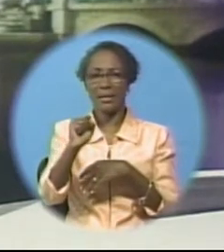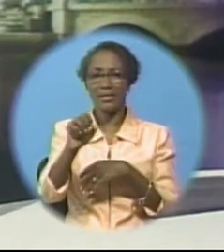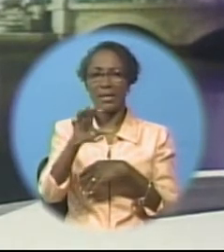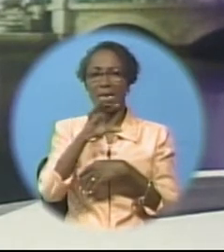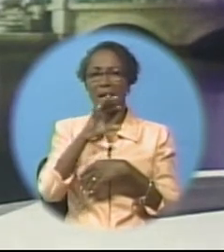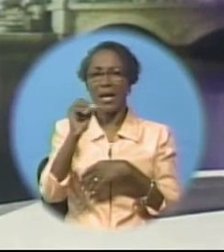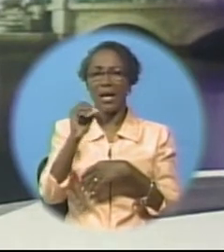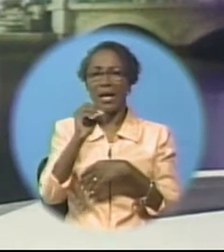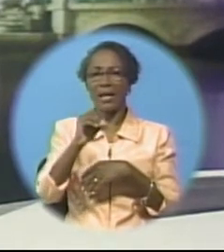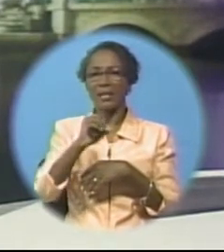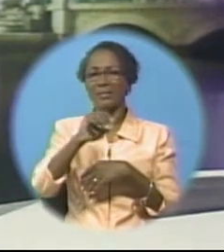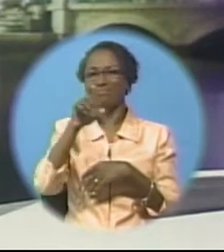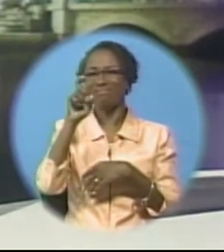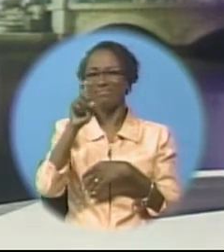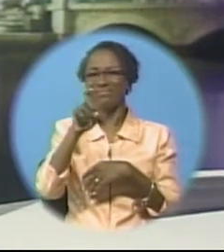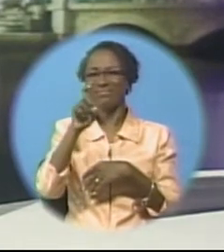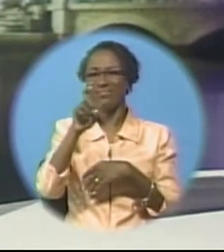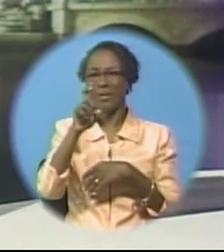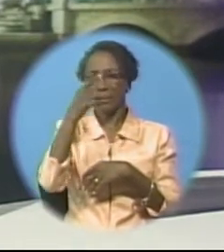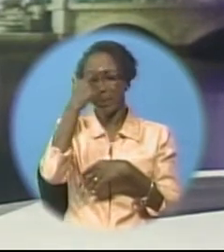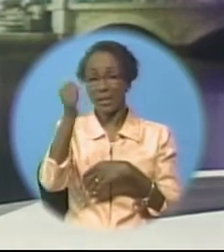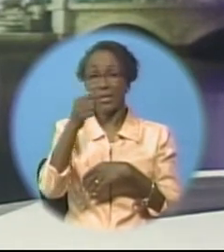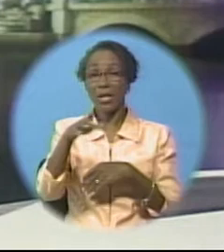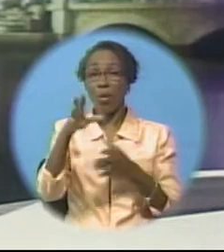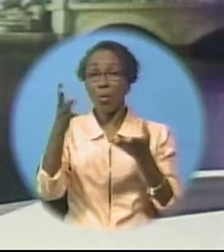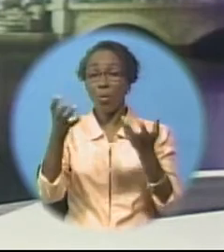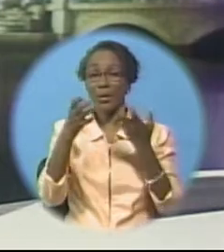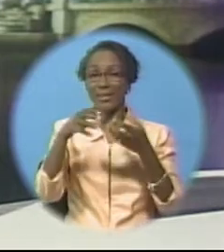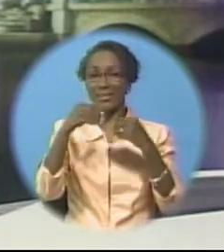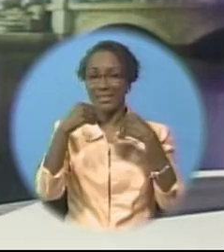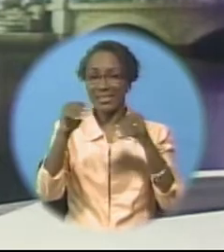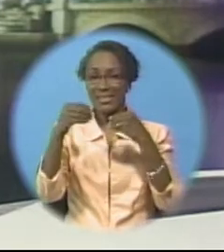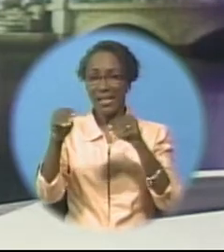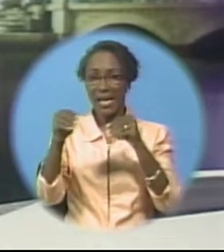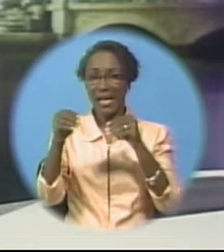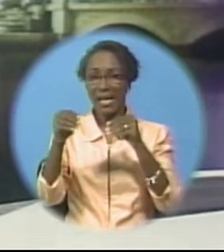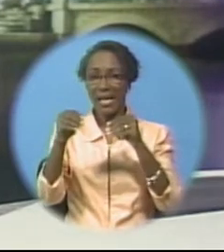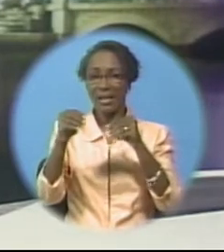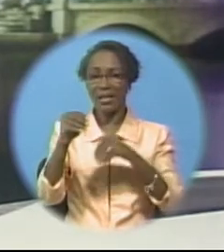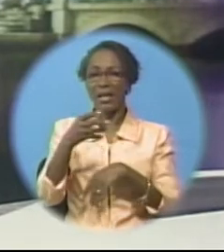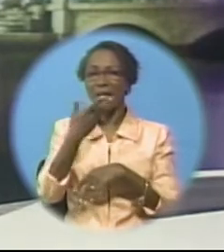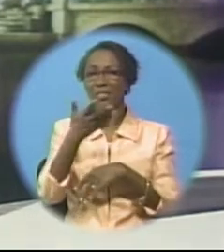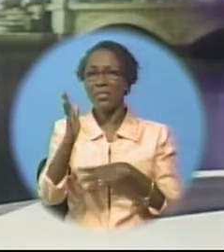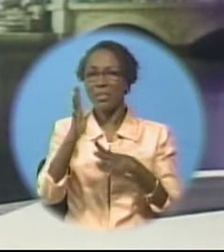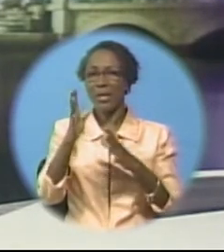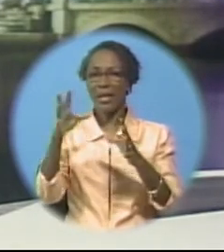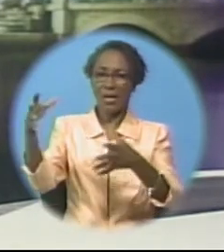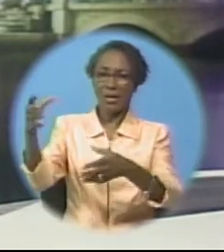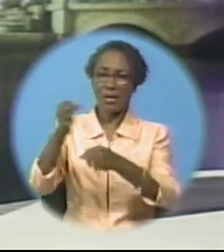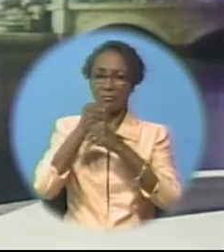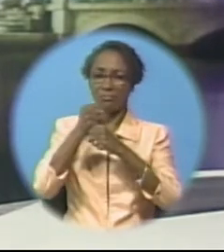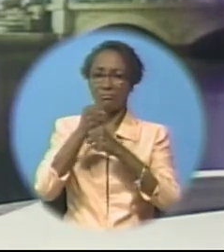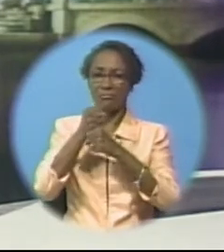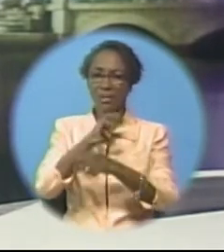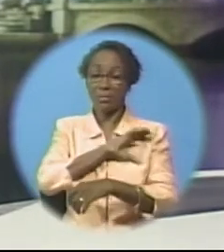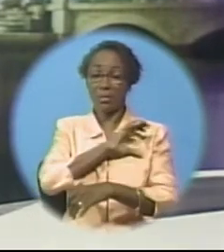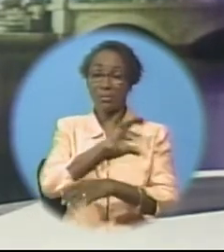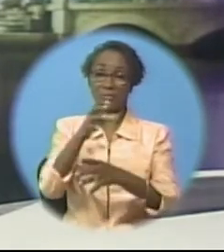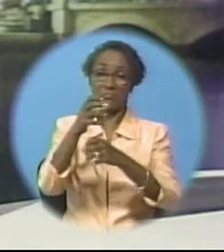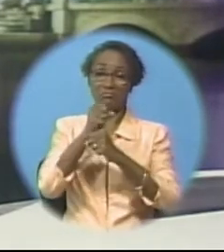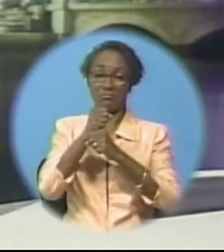and trafficking cannabis. On May 5th, customs officers seized a consigned barrel containing 6.8 pounds of cannabis.